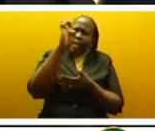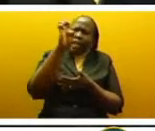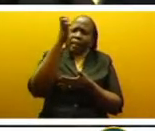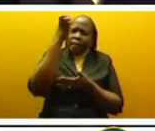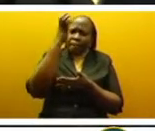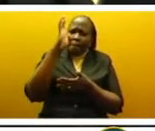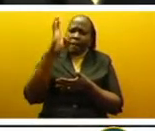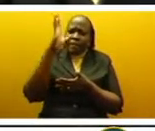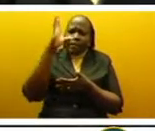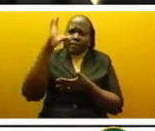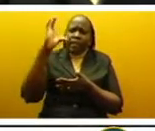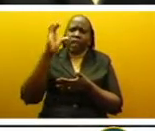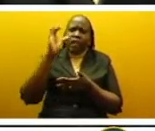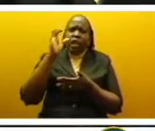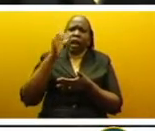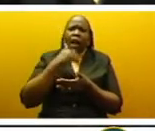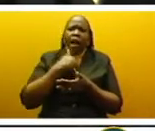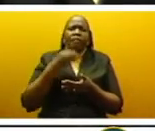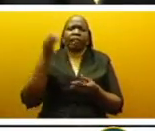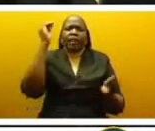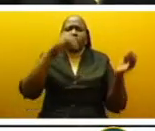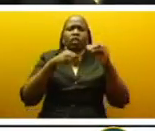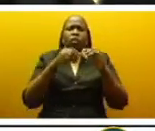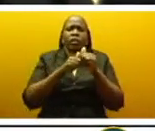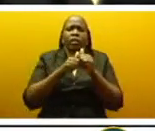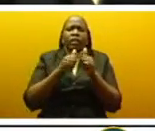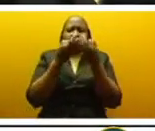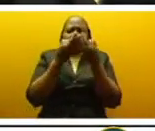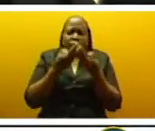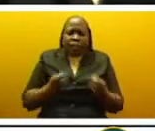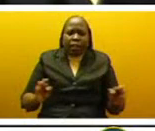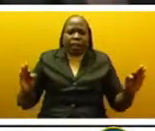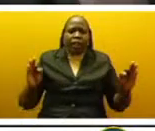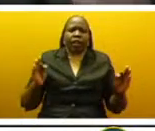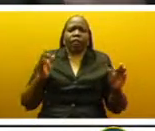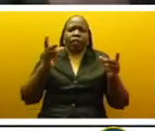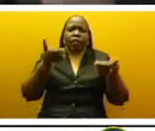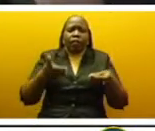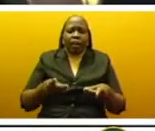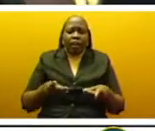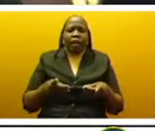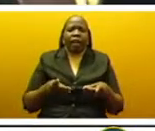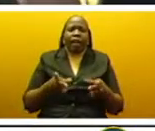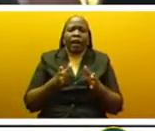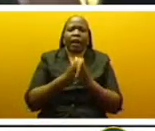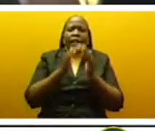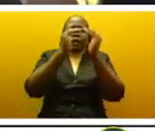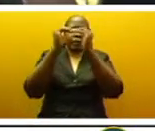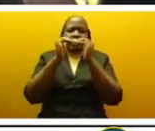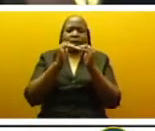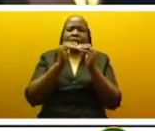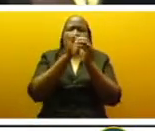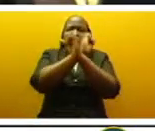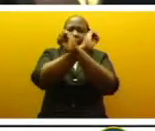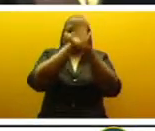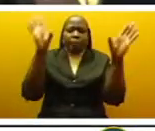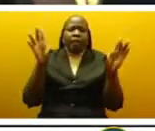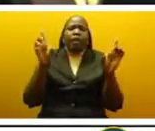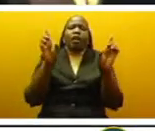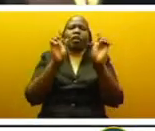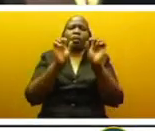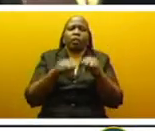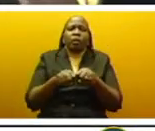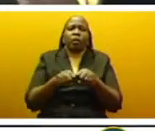out an election that was free and fair, transparent, and accountable, they will be offering all